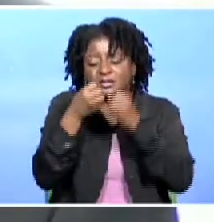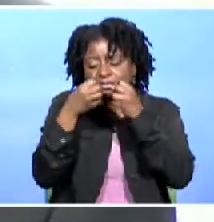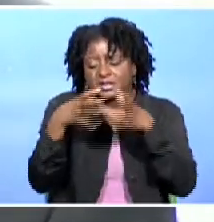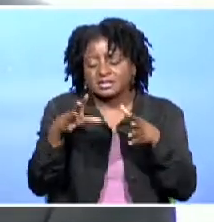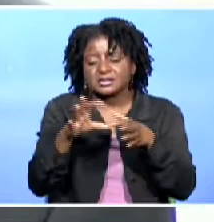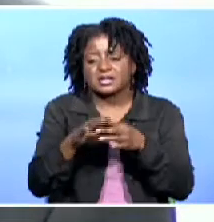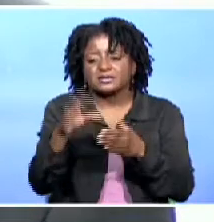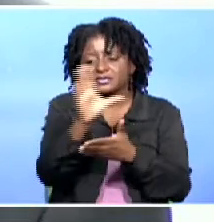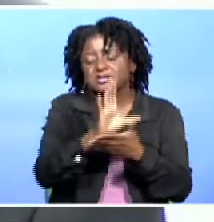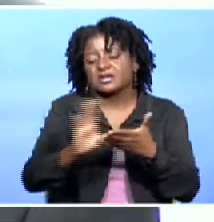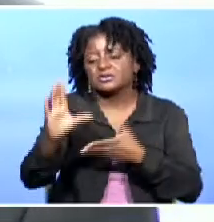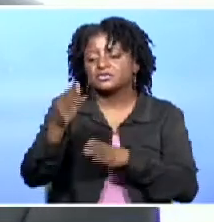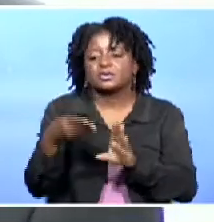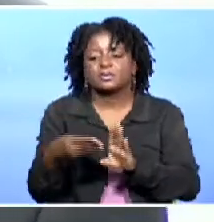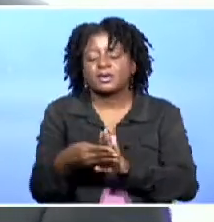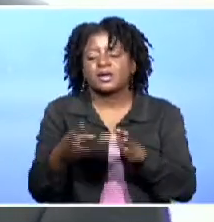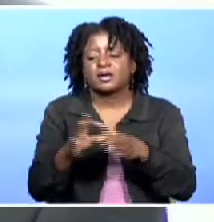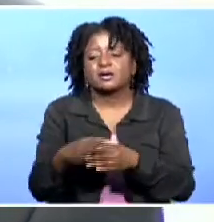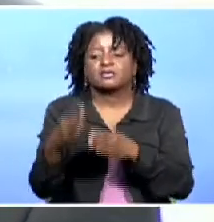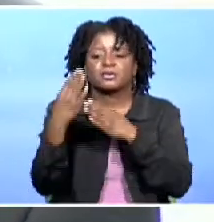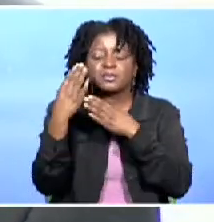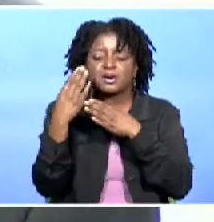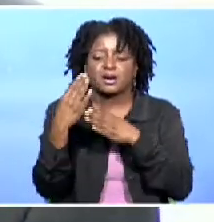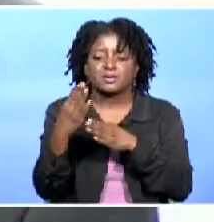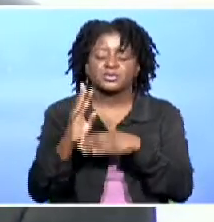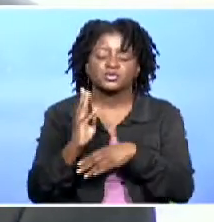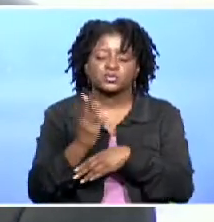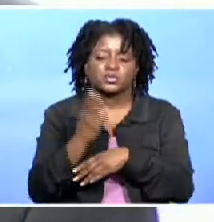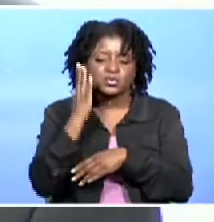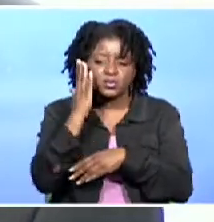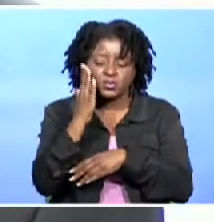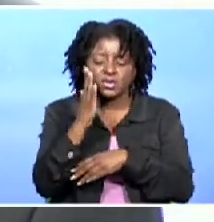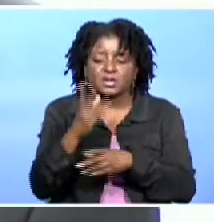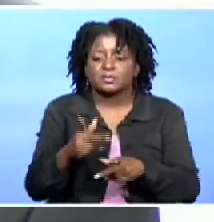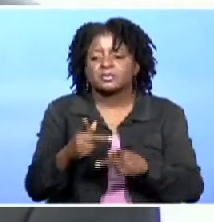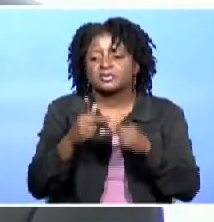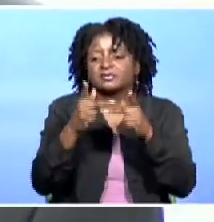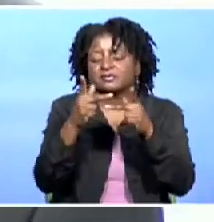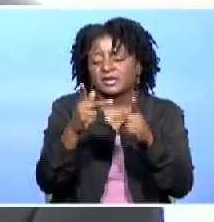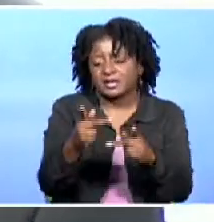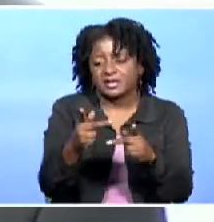the Central Bank of the Bahamas, we'll be providing